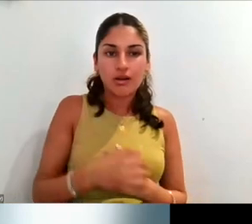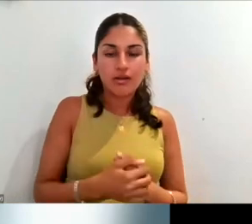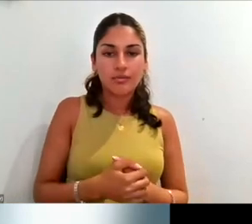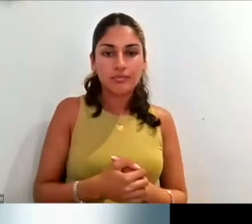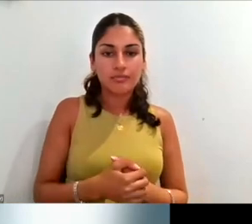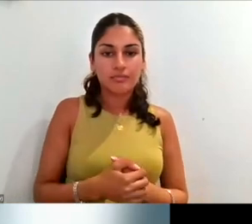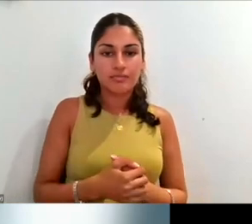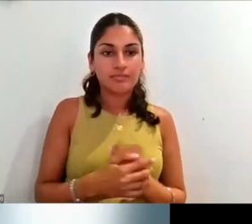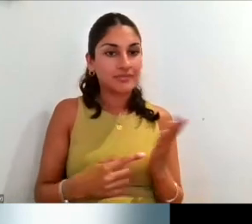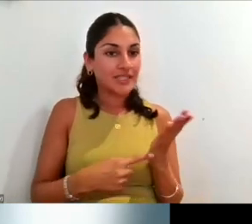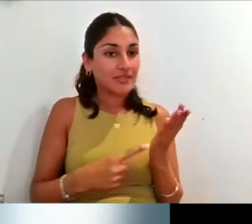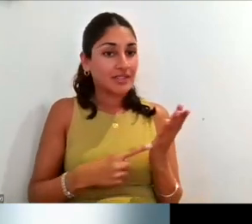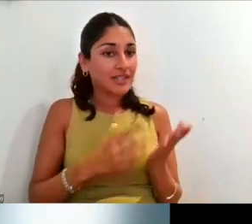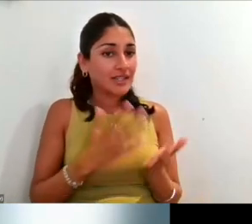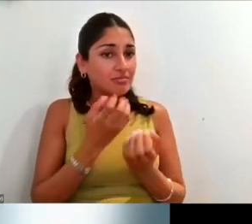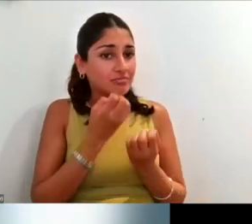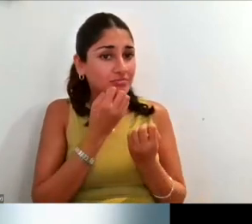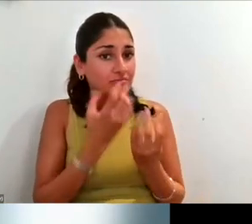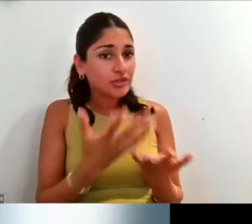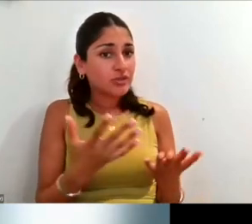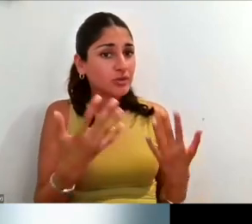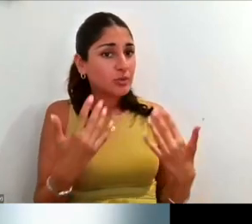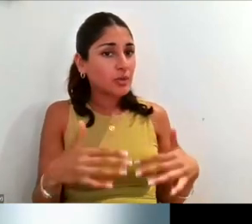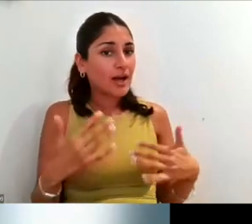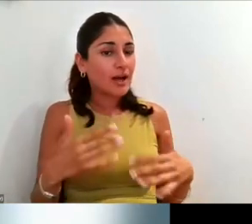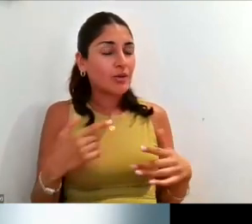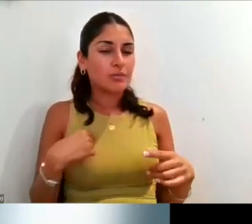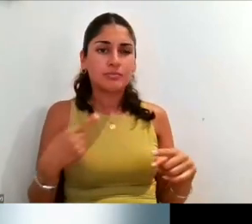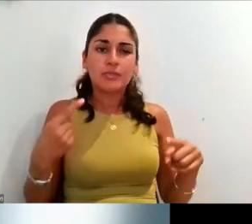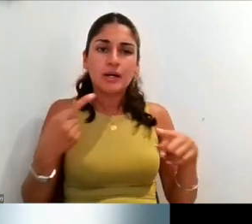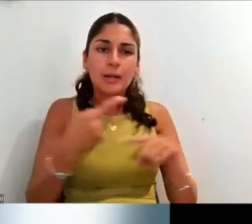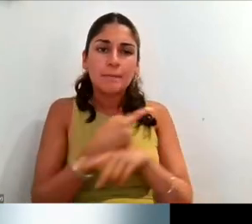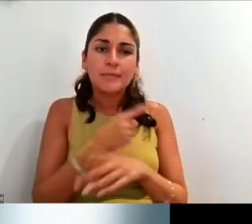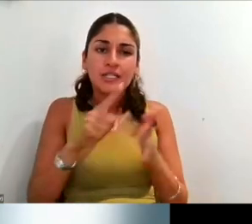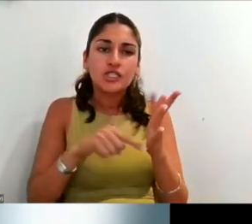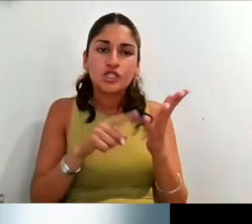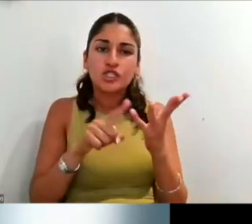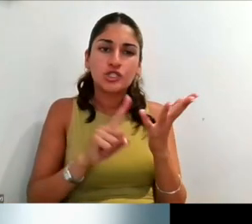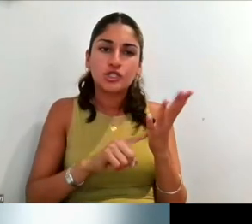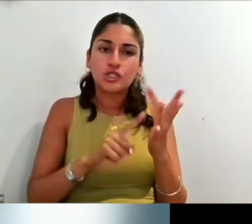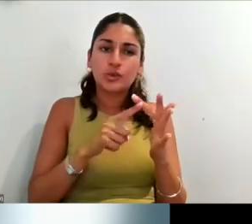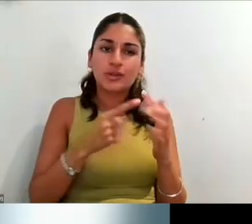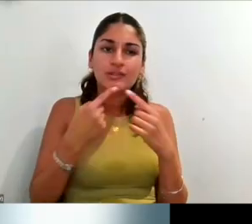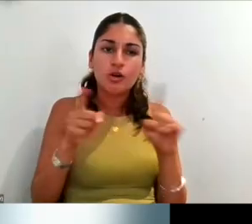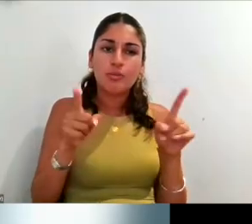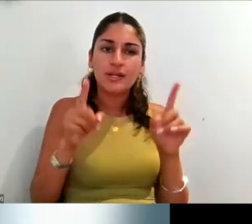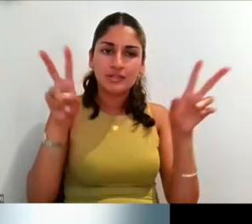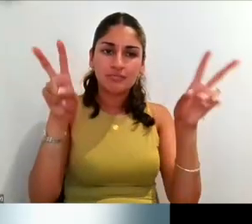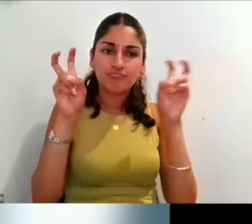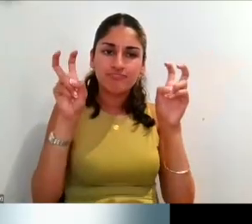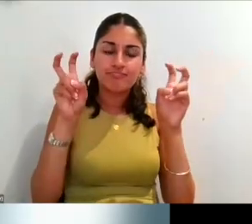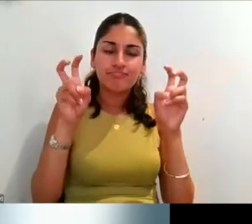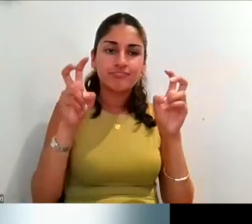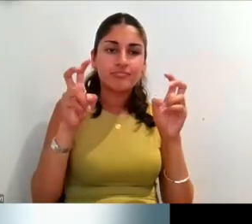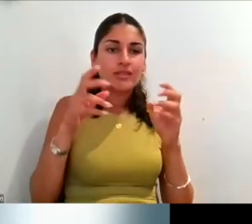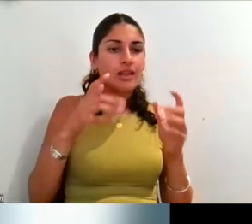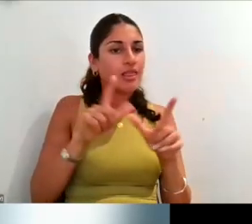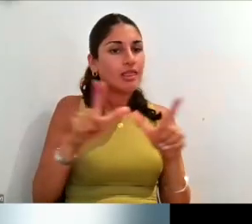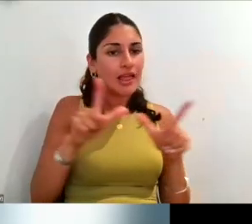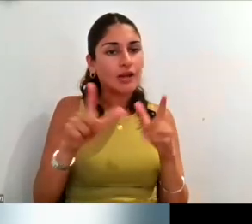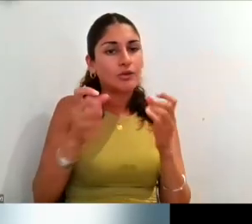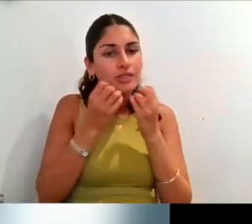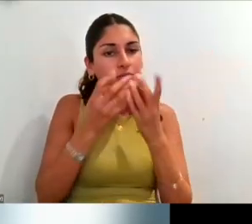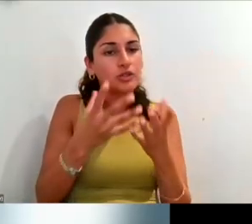beautiful. And I missed Julie's comment. She said language is so important. Words break down barriers, and just your words